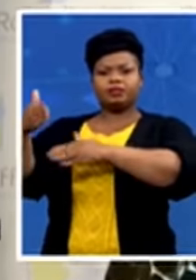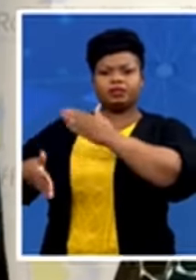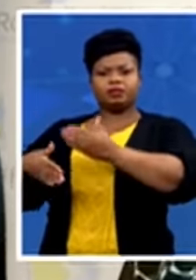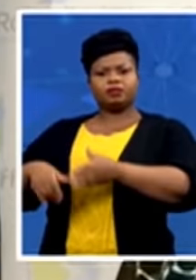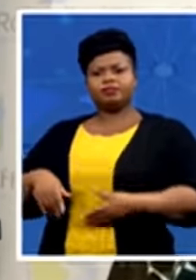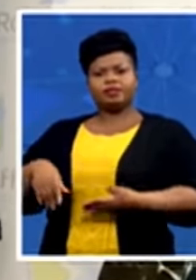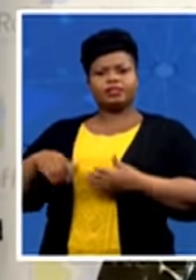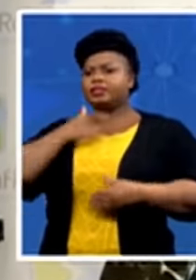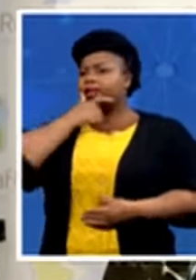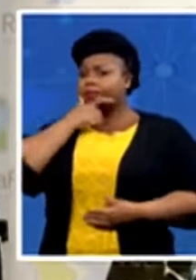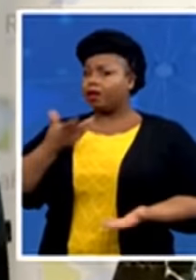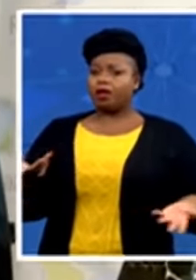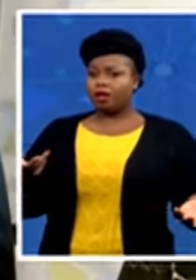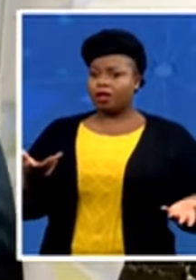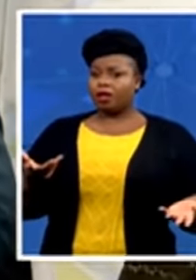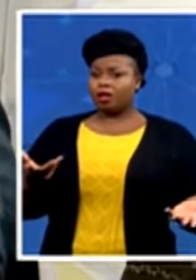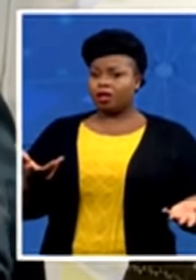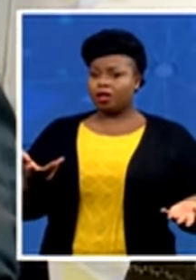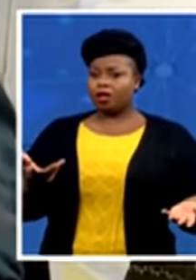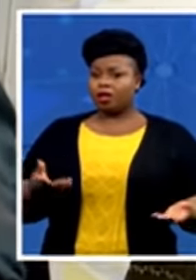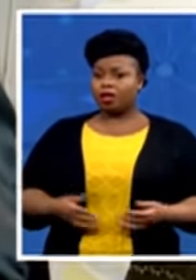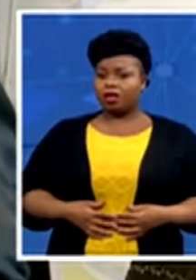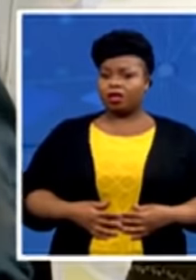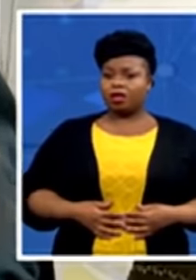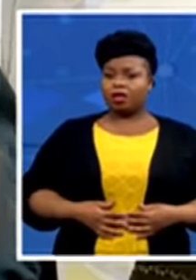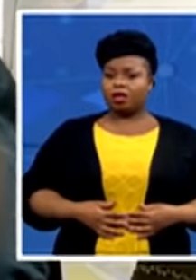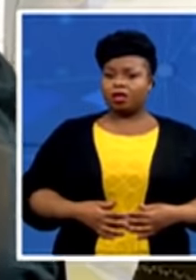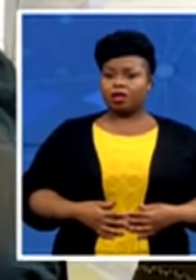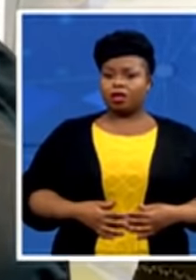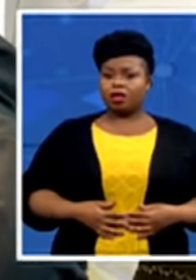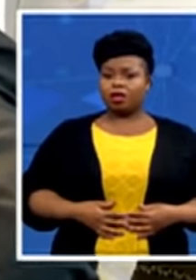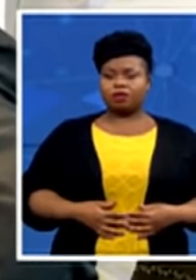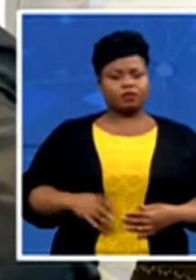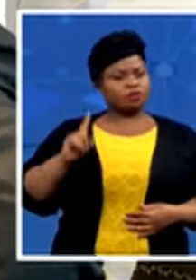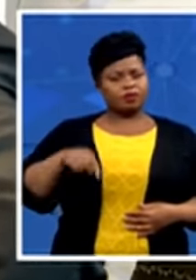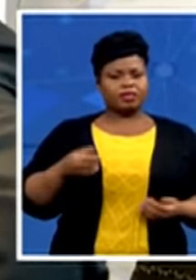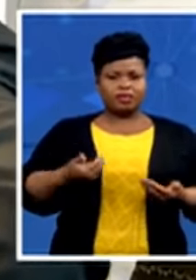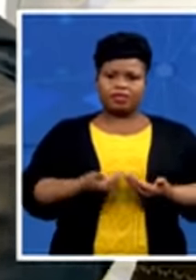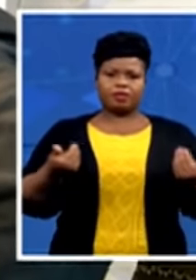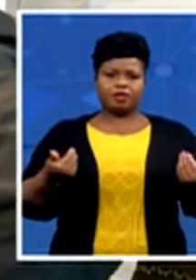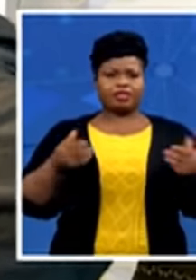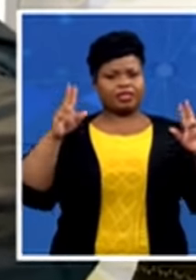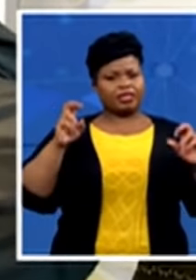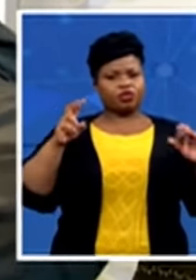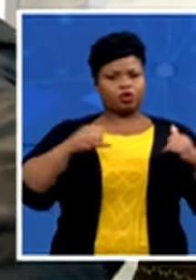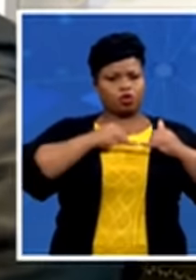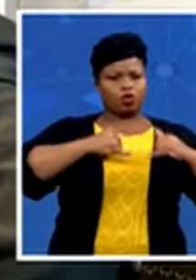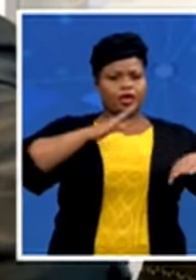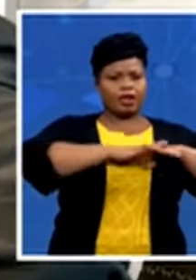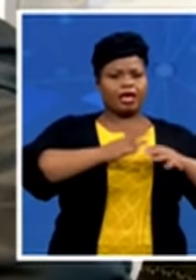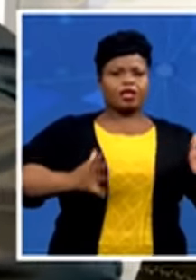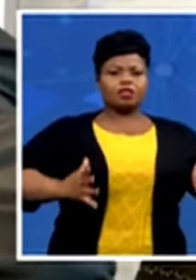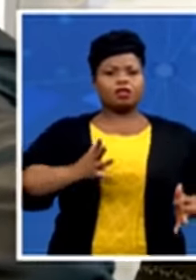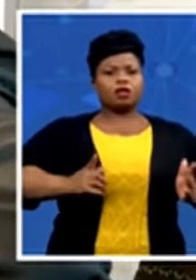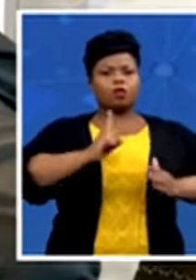No, we need to separate the issue between the online and the walk-in. What we are referring to, it's